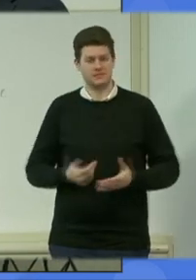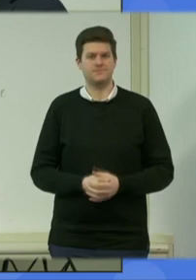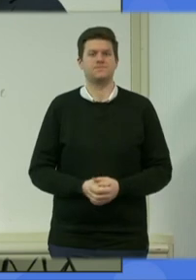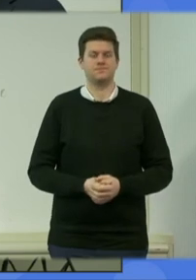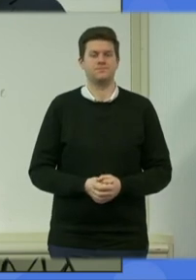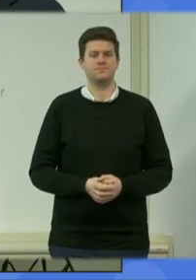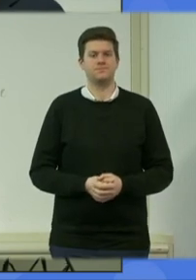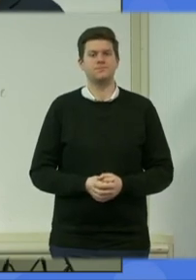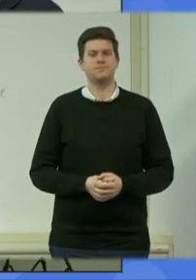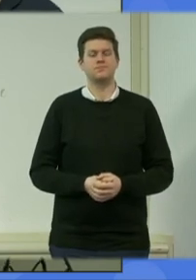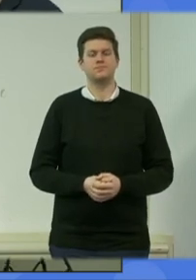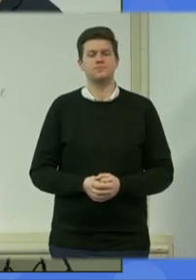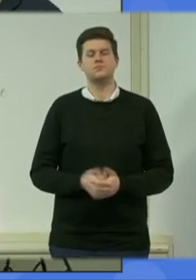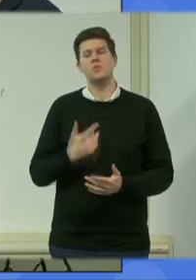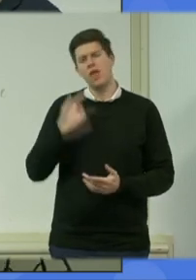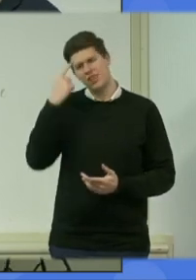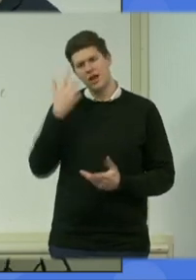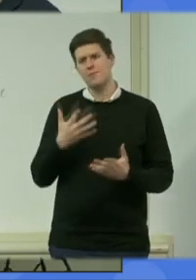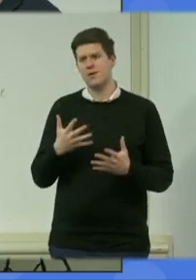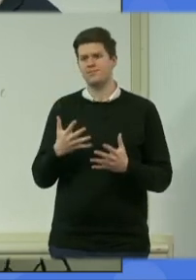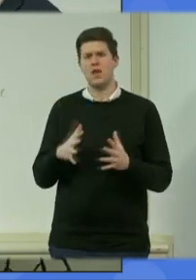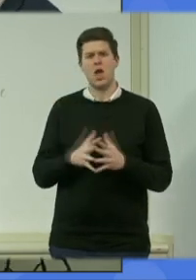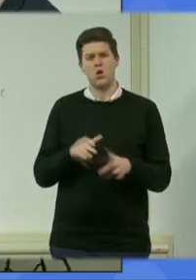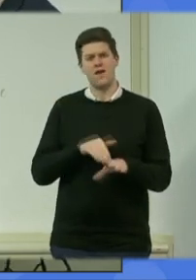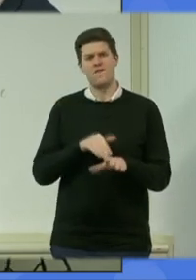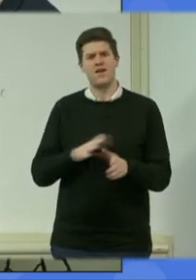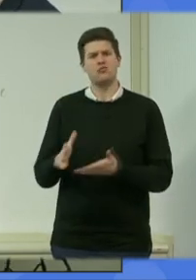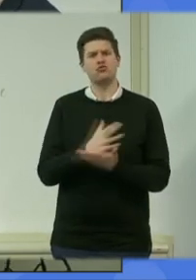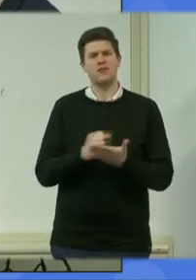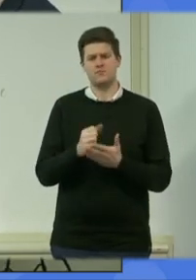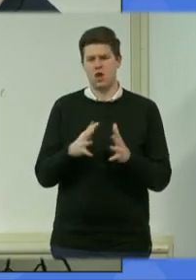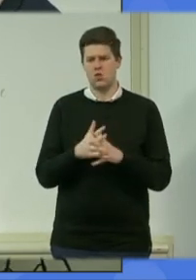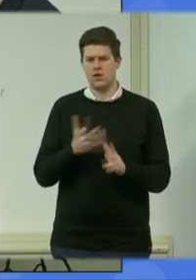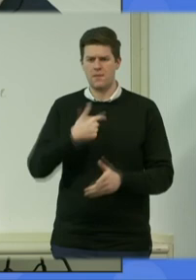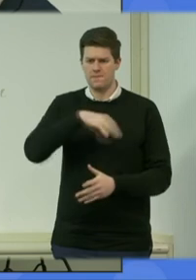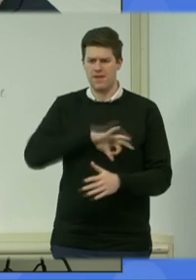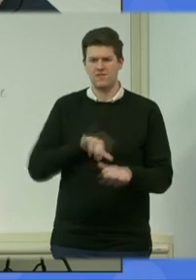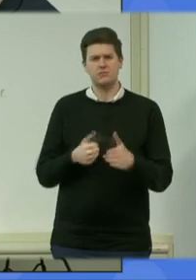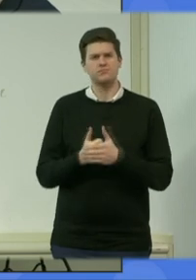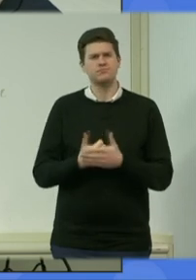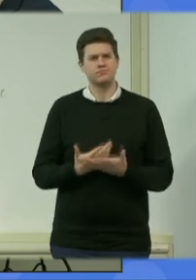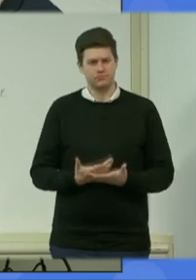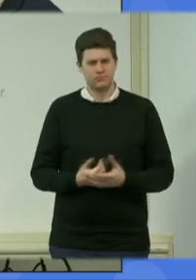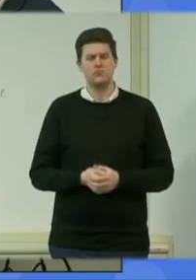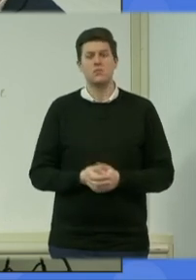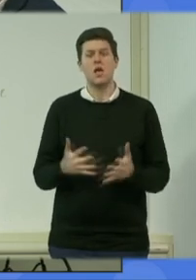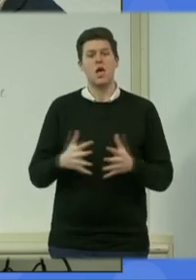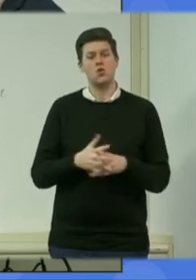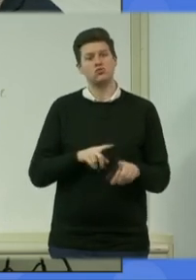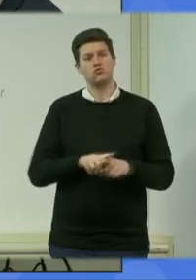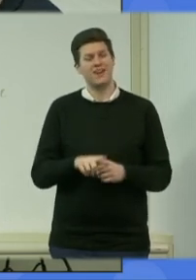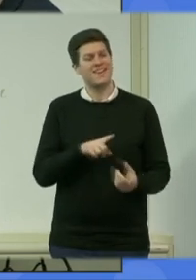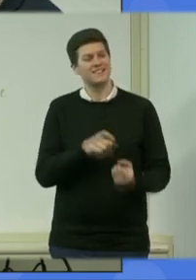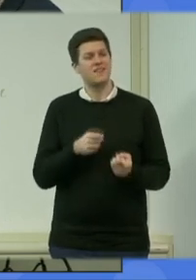be on revenue maximisation and where it's about creating positive incentives for businesses and people. He'll